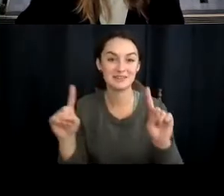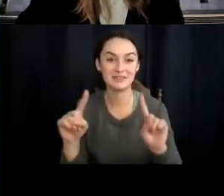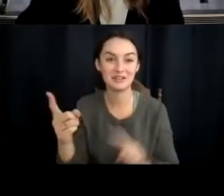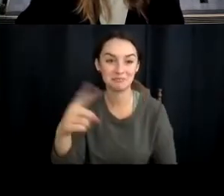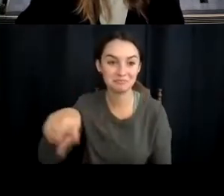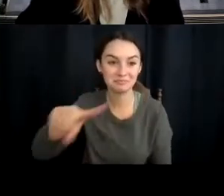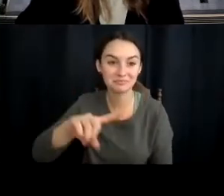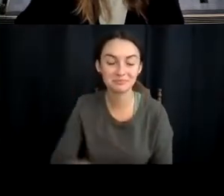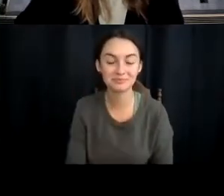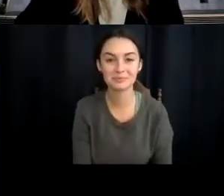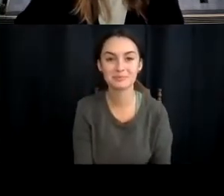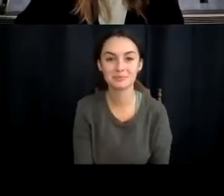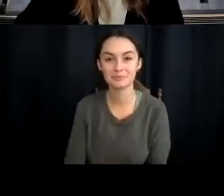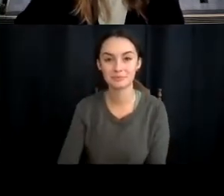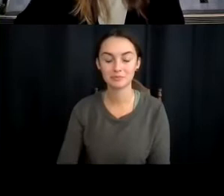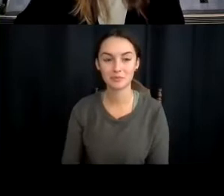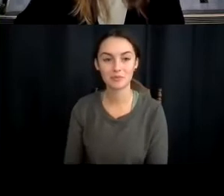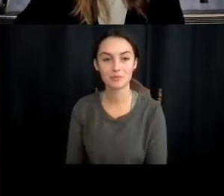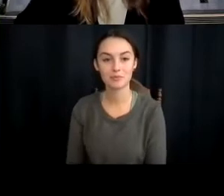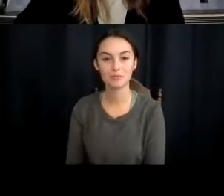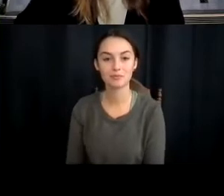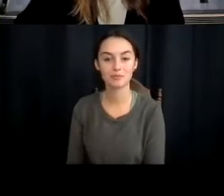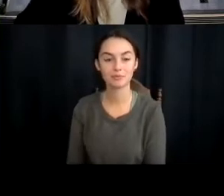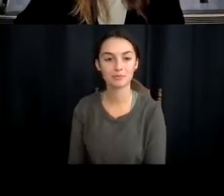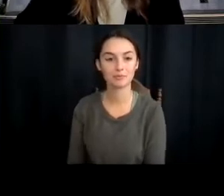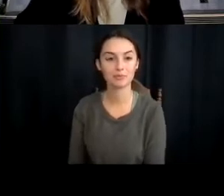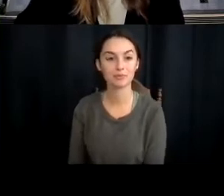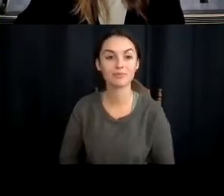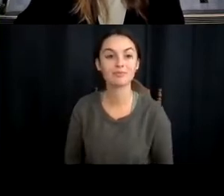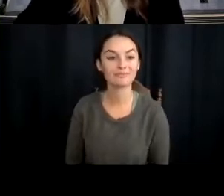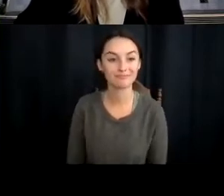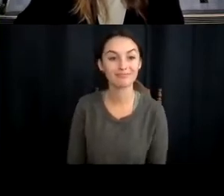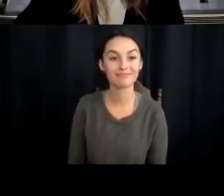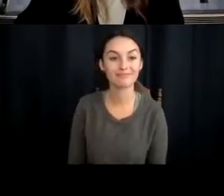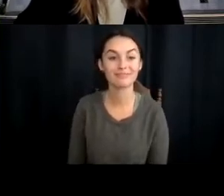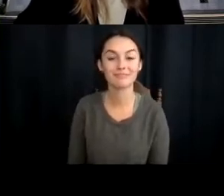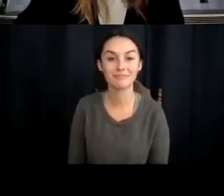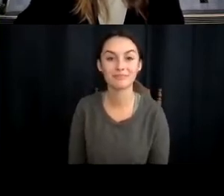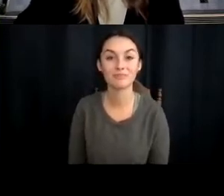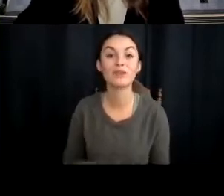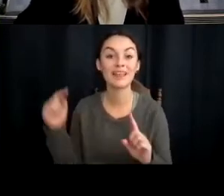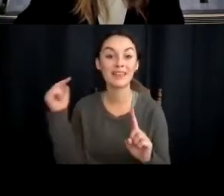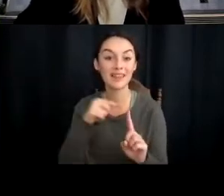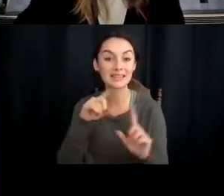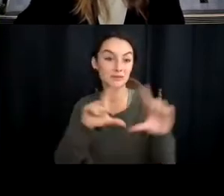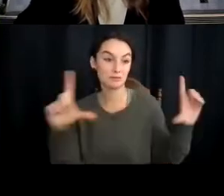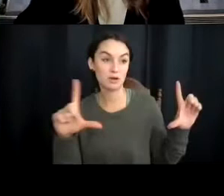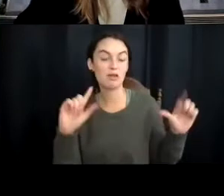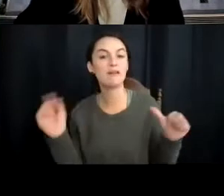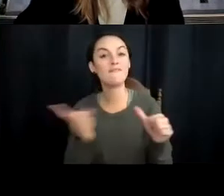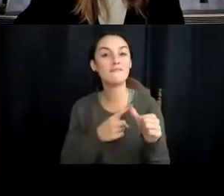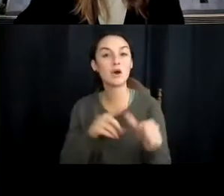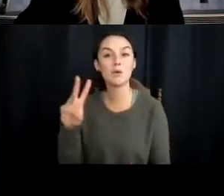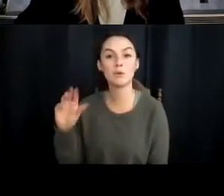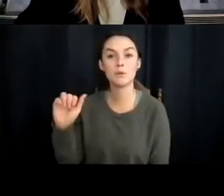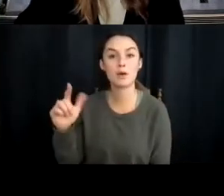call on a few people for this one. So this is the first wagon migration. And this took